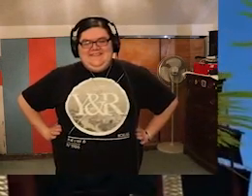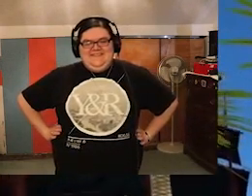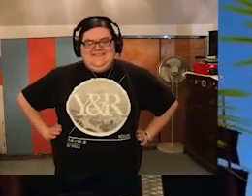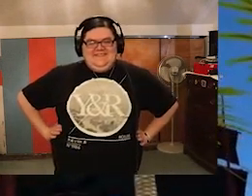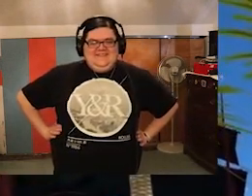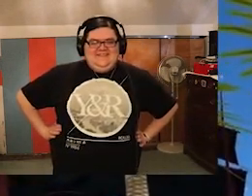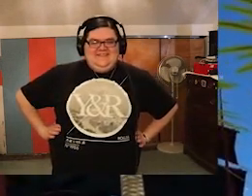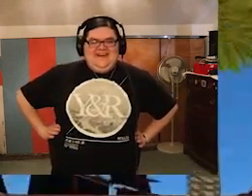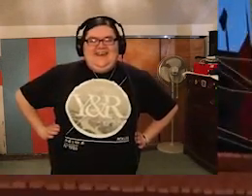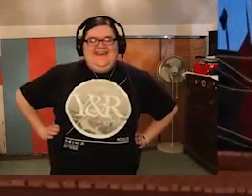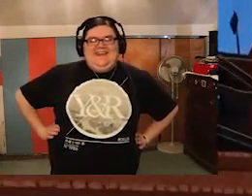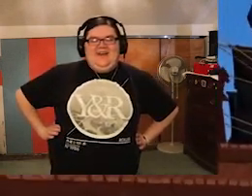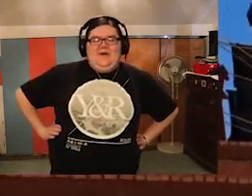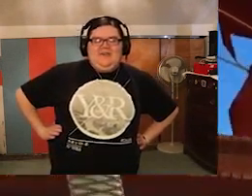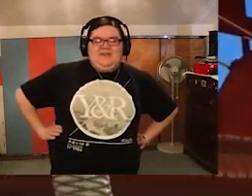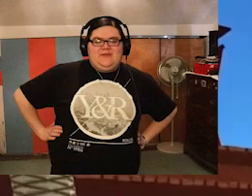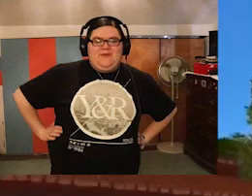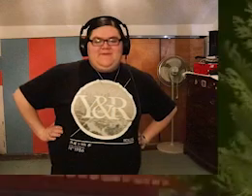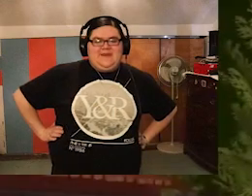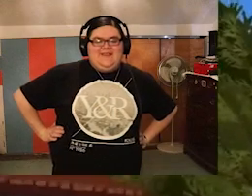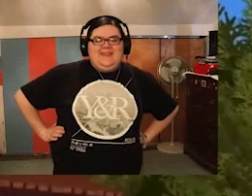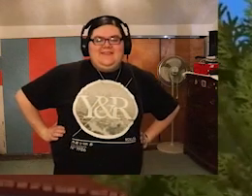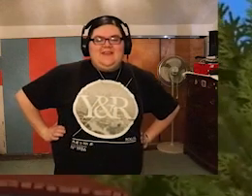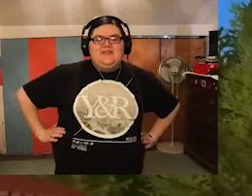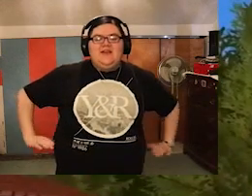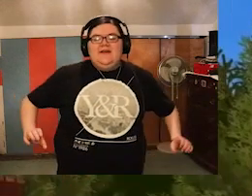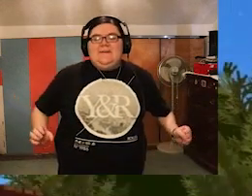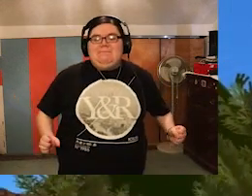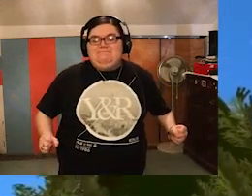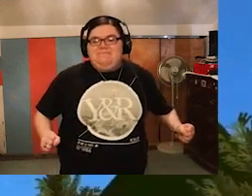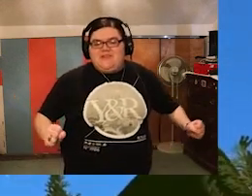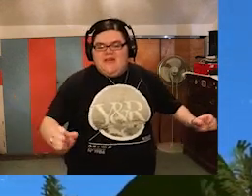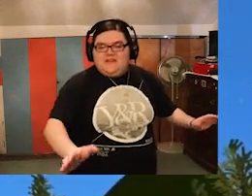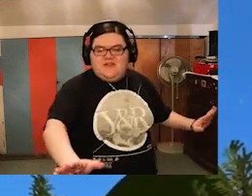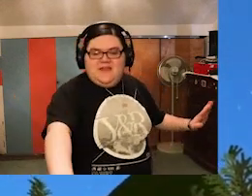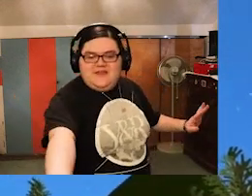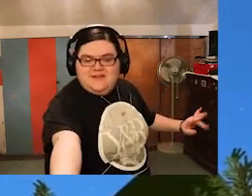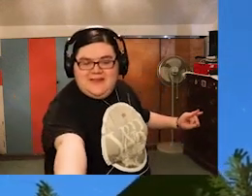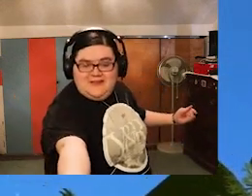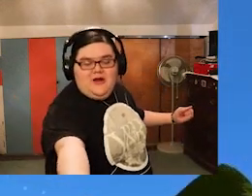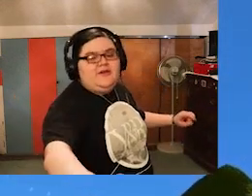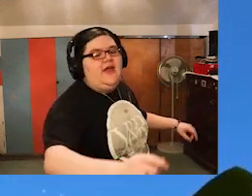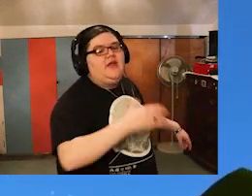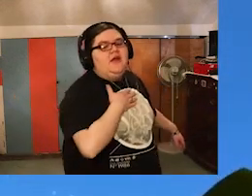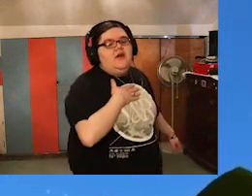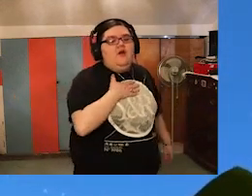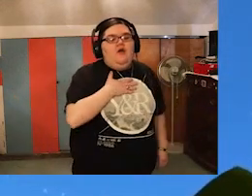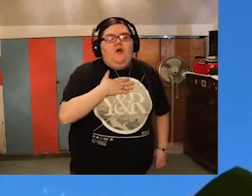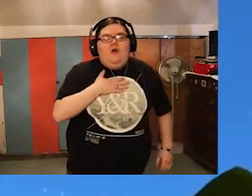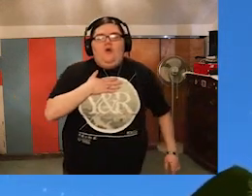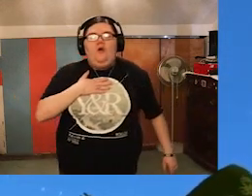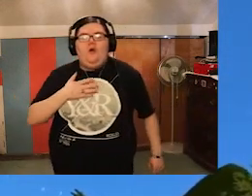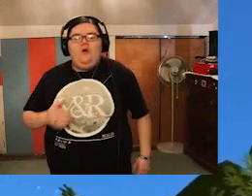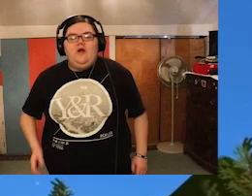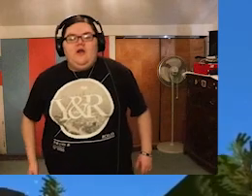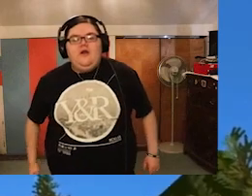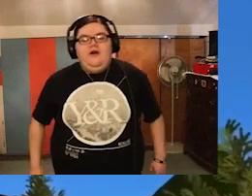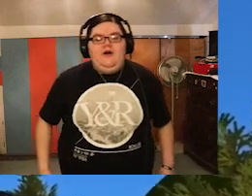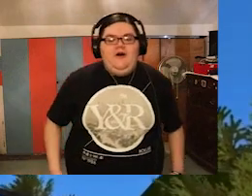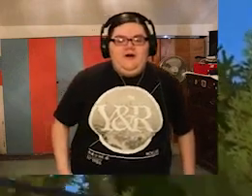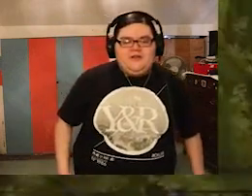sorry for the best. Why Toby's coming in? I think that's perfect. Okay. Stay. Okay. Oh, can he get that? Yes. He can get